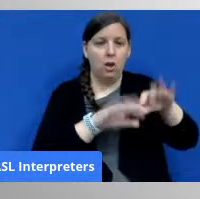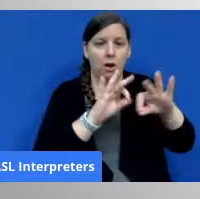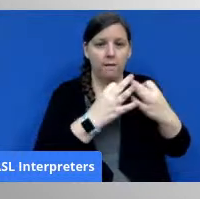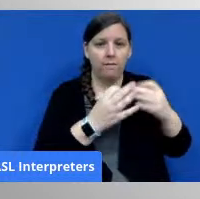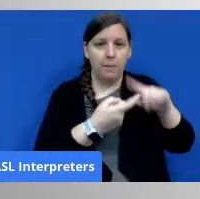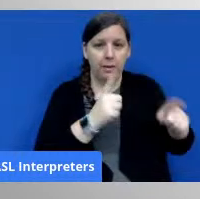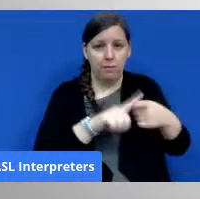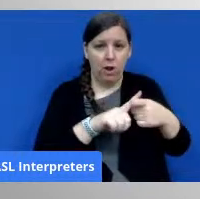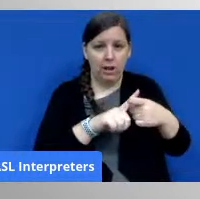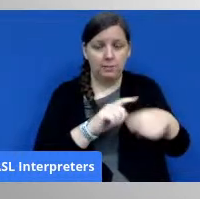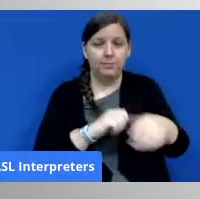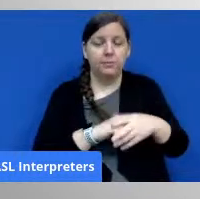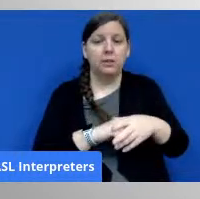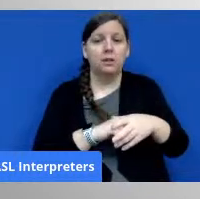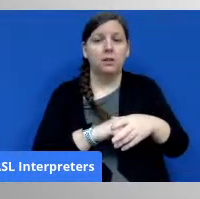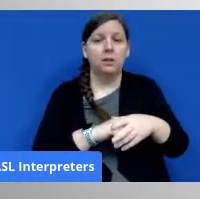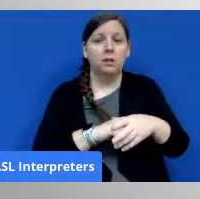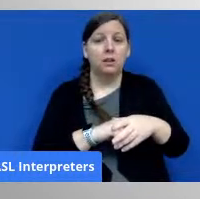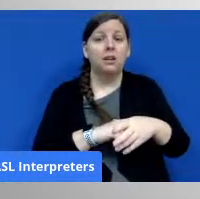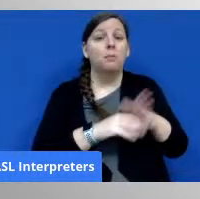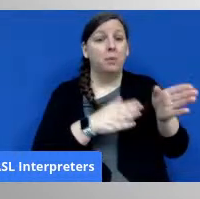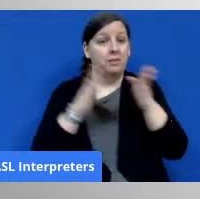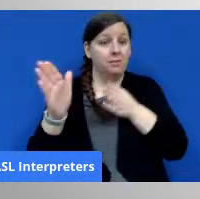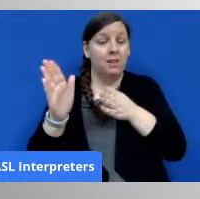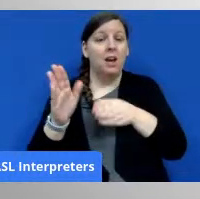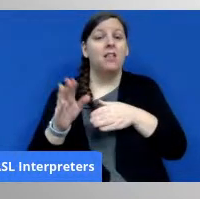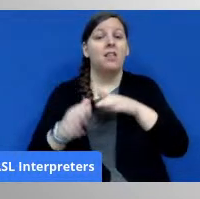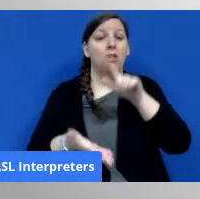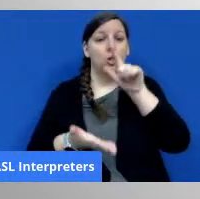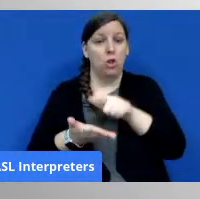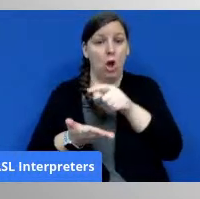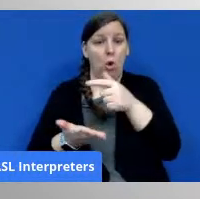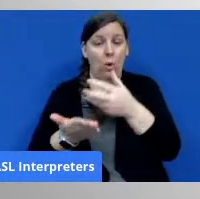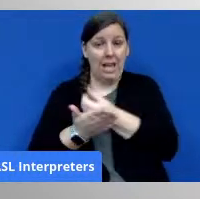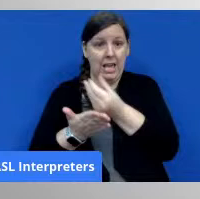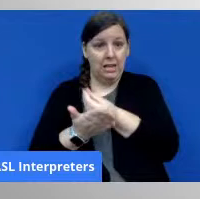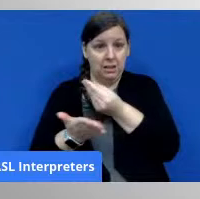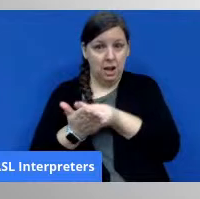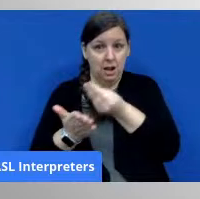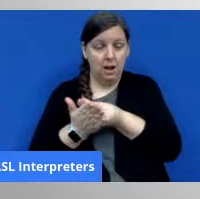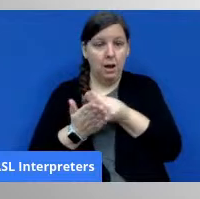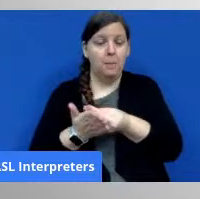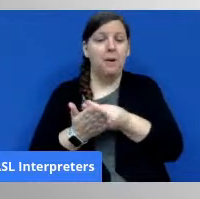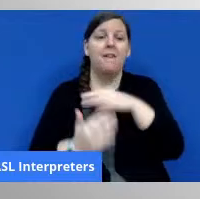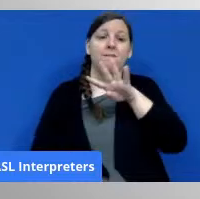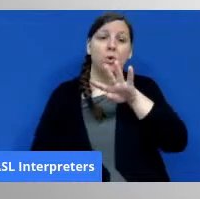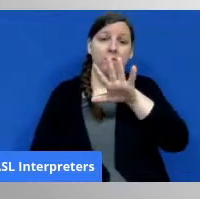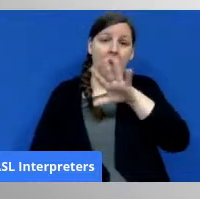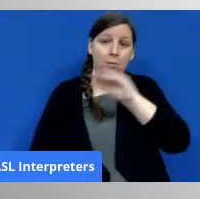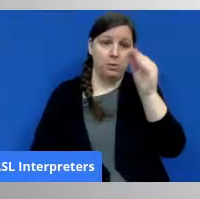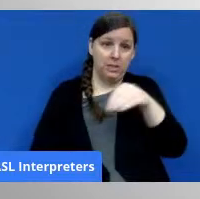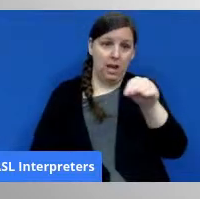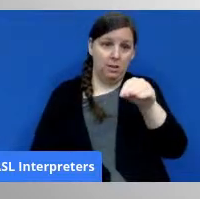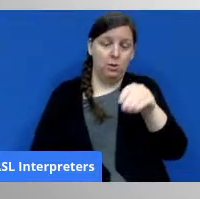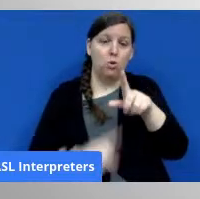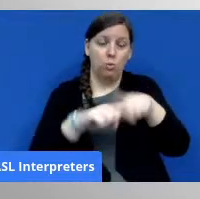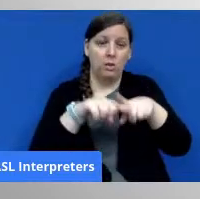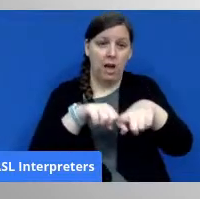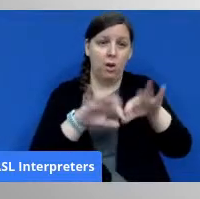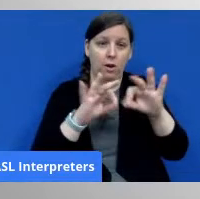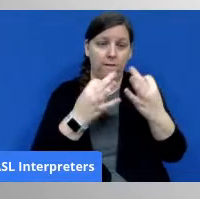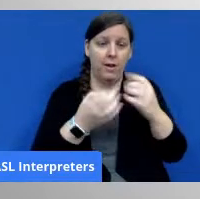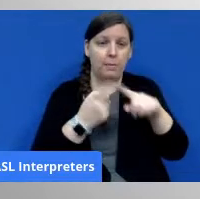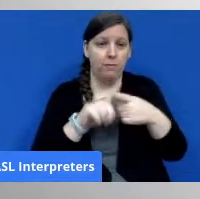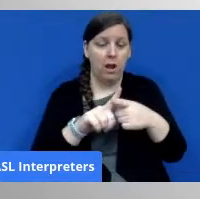45% of those who are low income rely on a family friend. So the patterns that we're seeing systematically